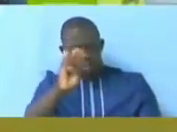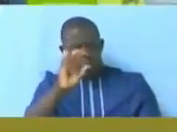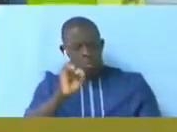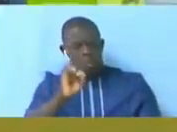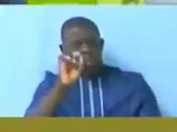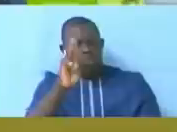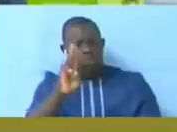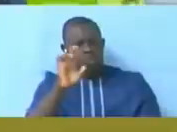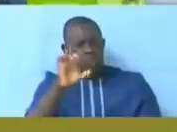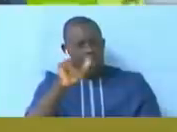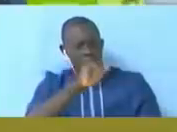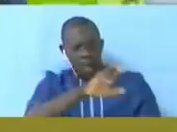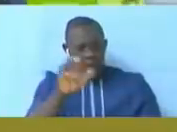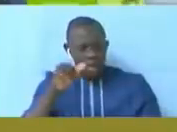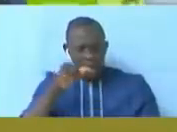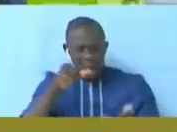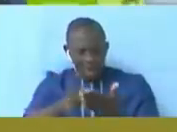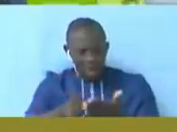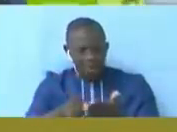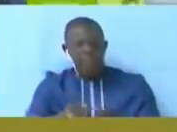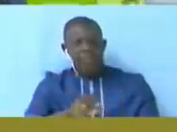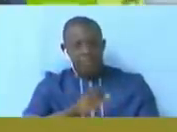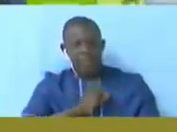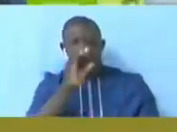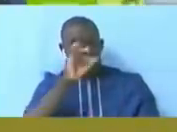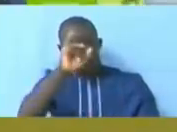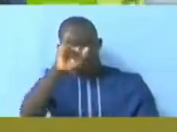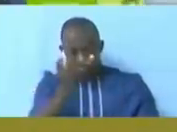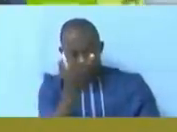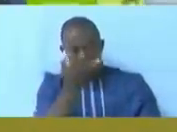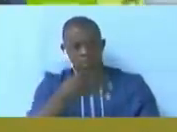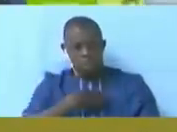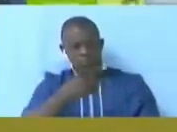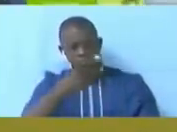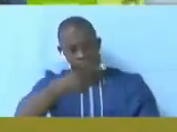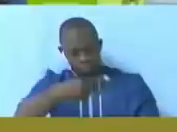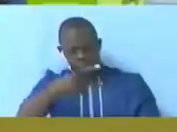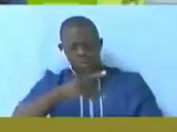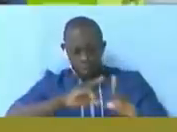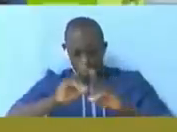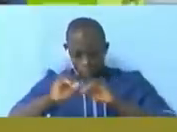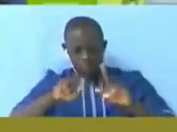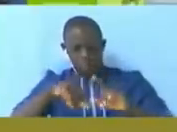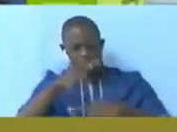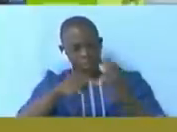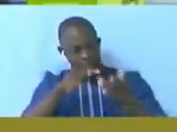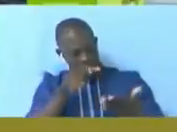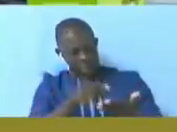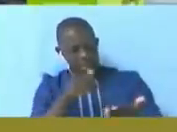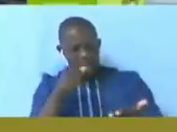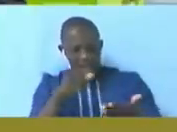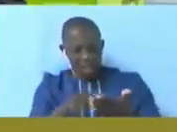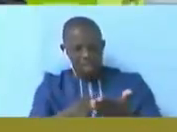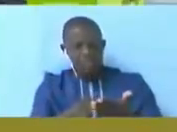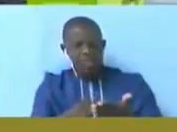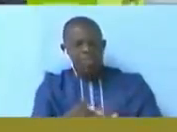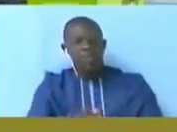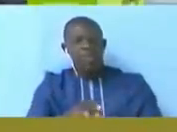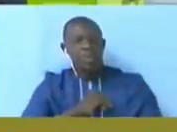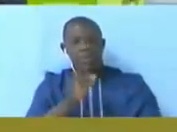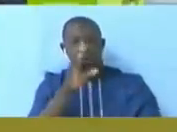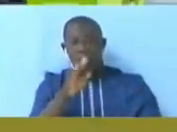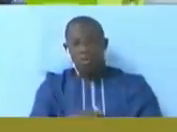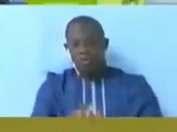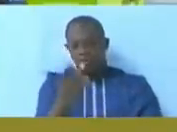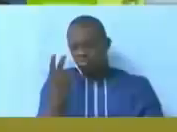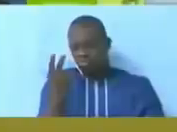membuta Babakar yabang. Akonye ha yo wumukuleti nilafta fango nite kuwa mendiamu. He said, as a matter of fact, just 2 days ago, I met